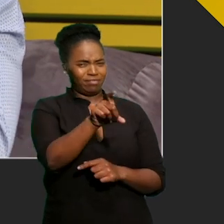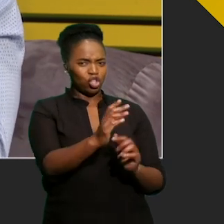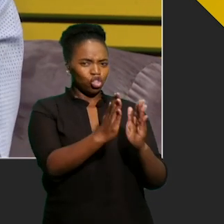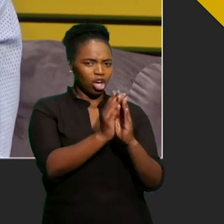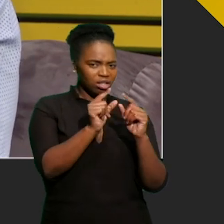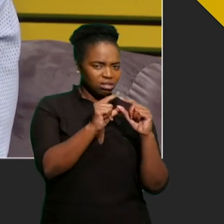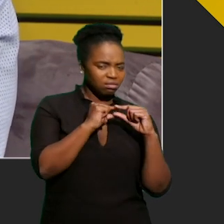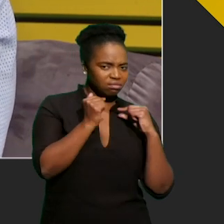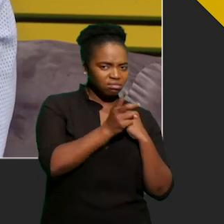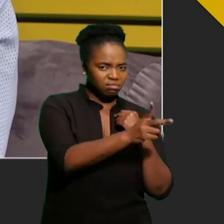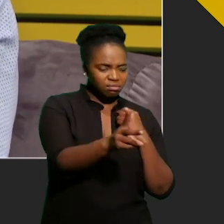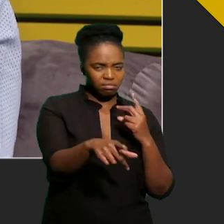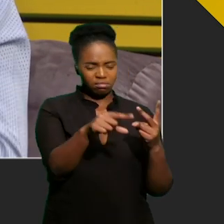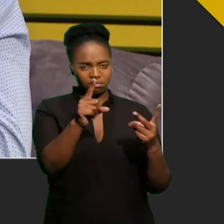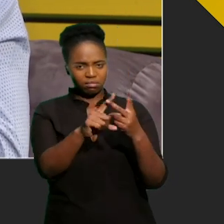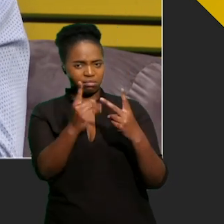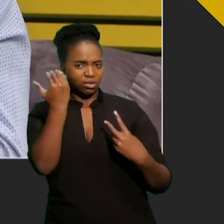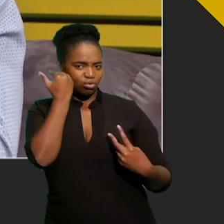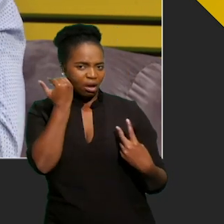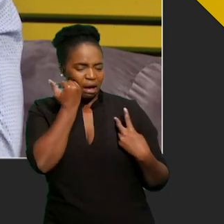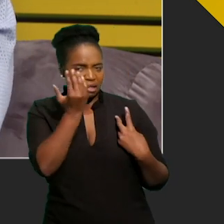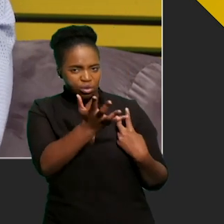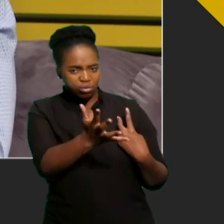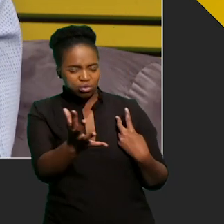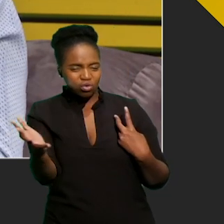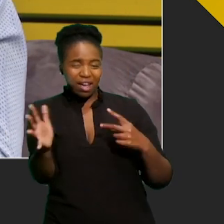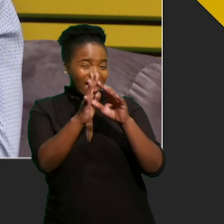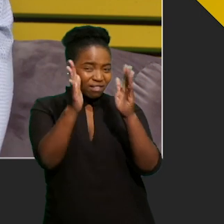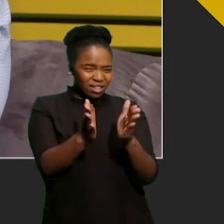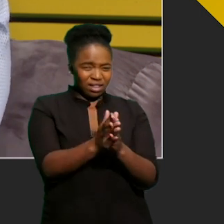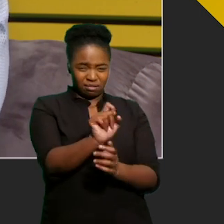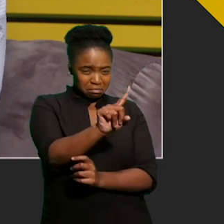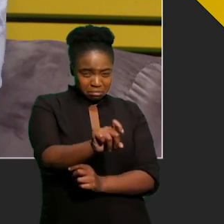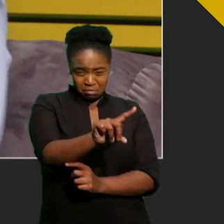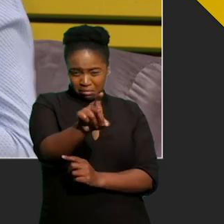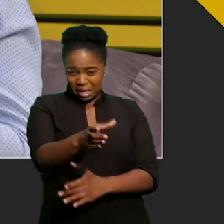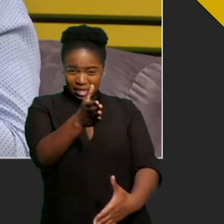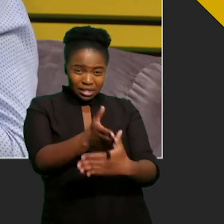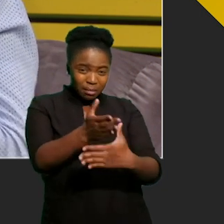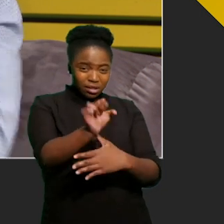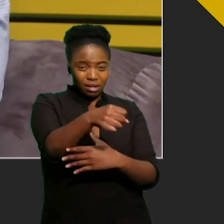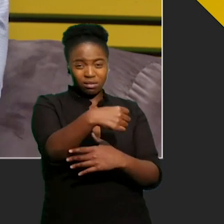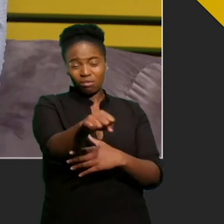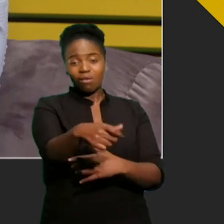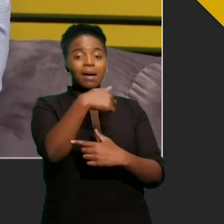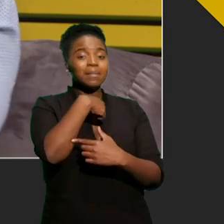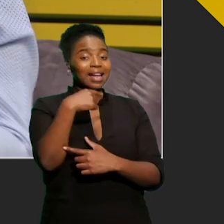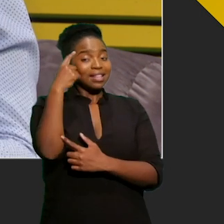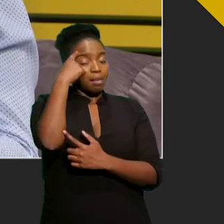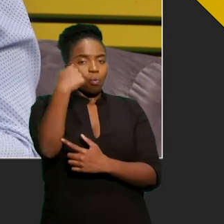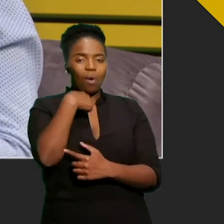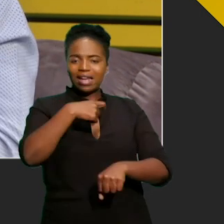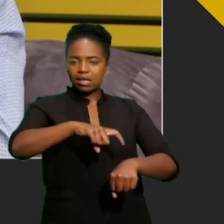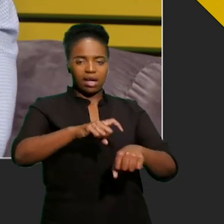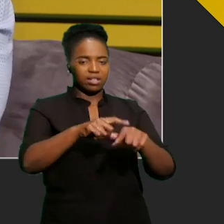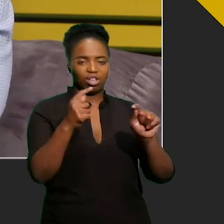there are questions over the judiciary, there are questions almost over everything. And this is, according to me, due to the changing